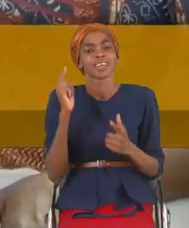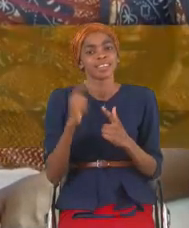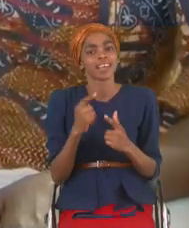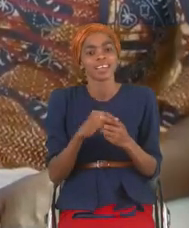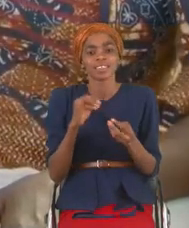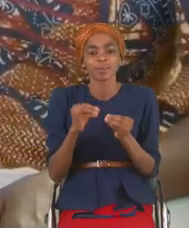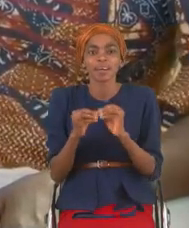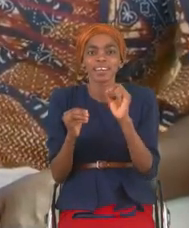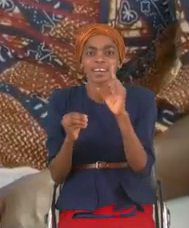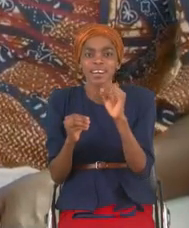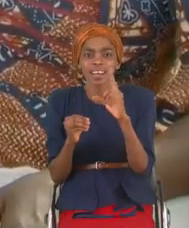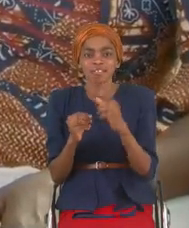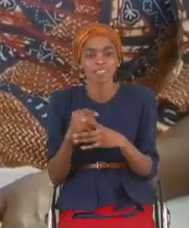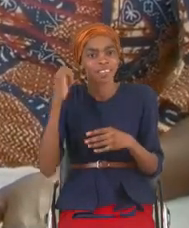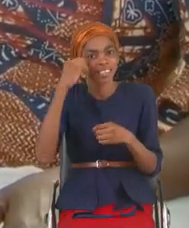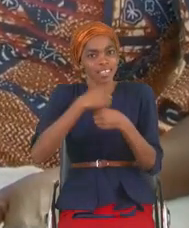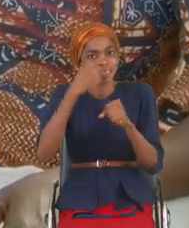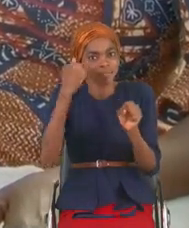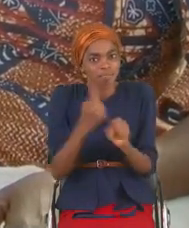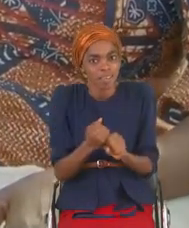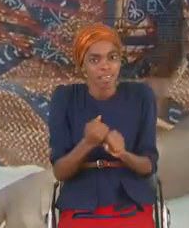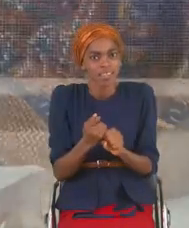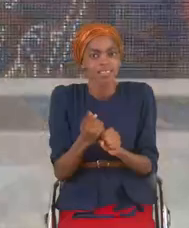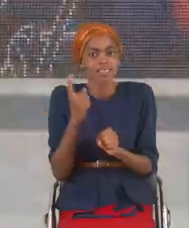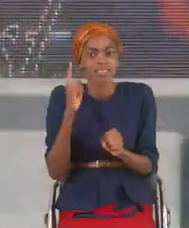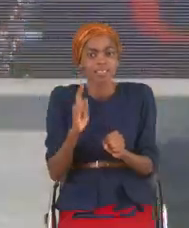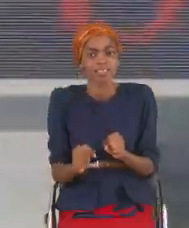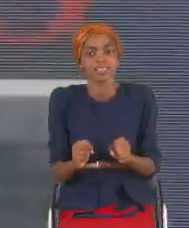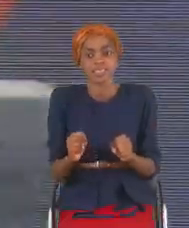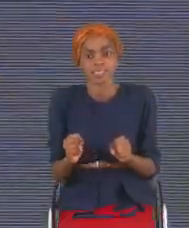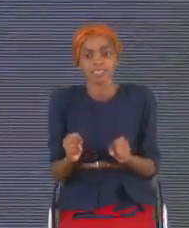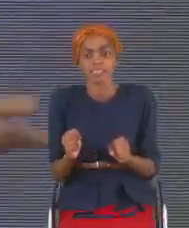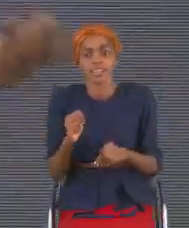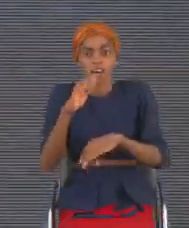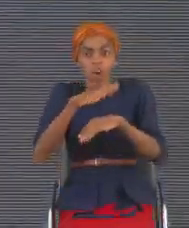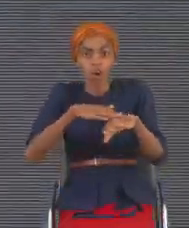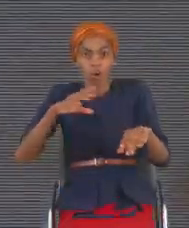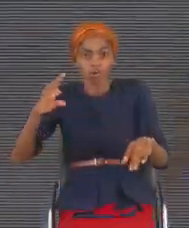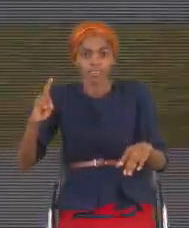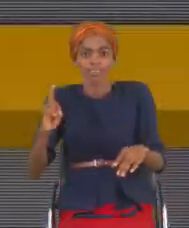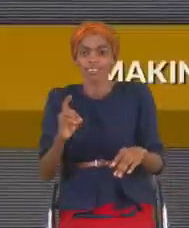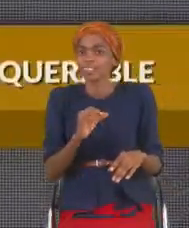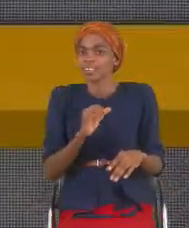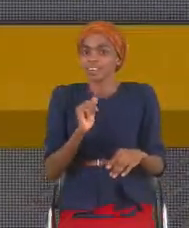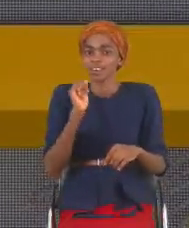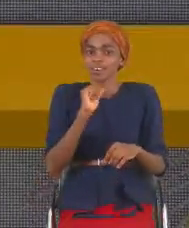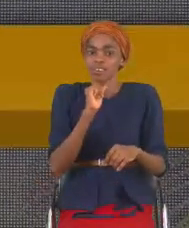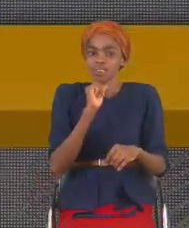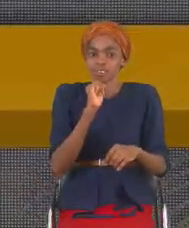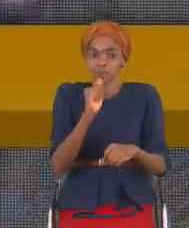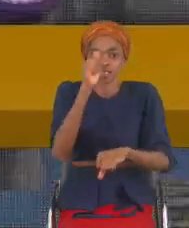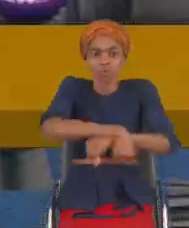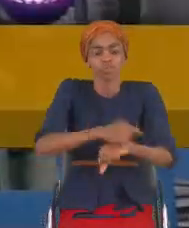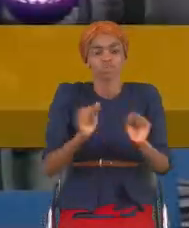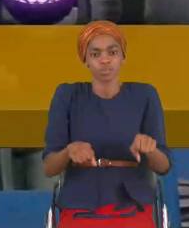11 he makes the calls unconcretable has called you and because he has